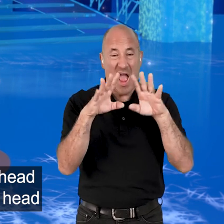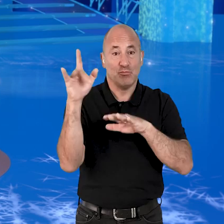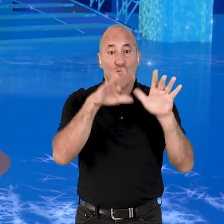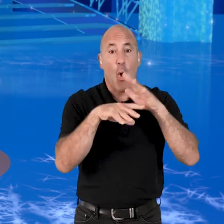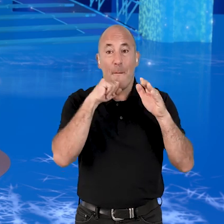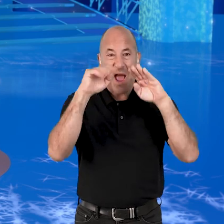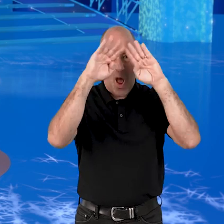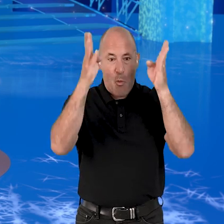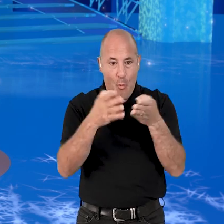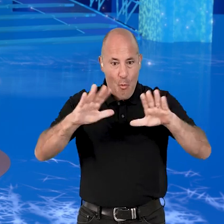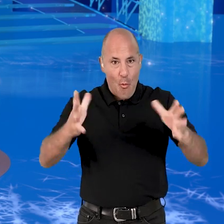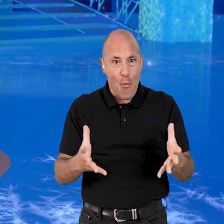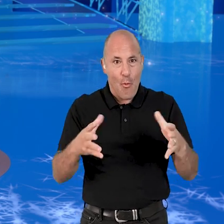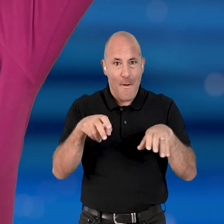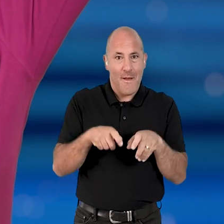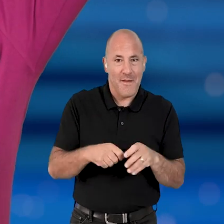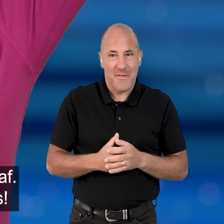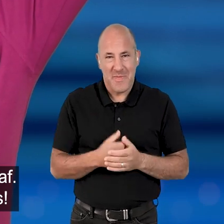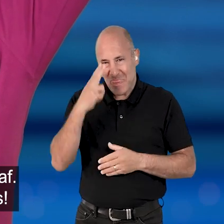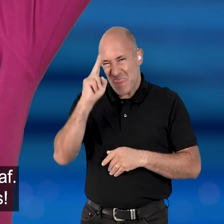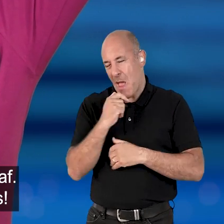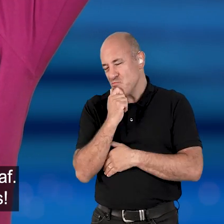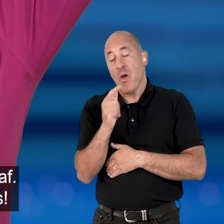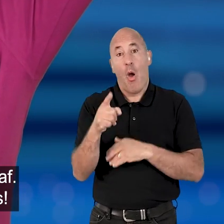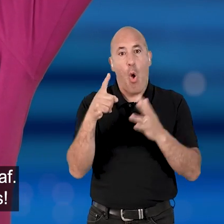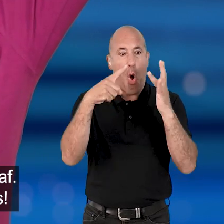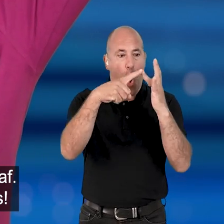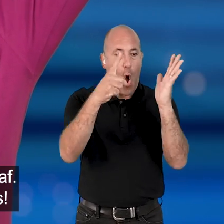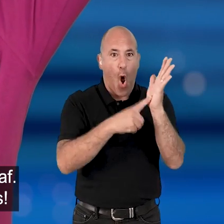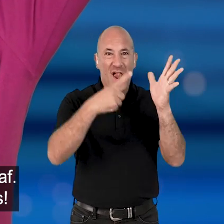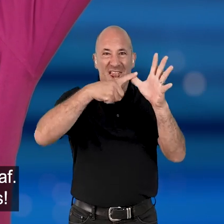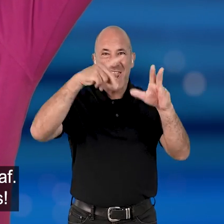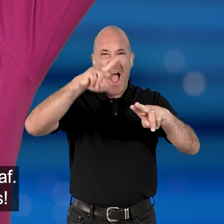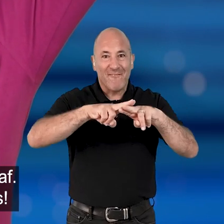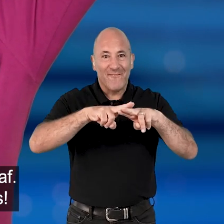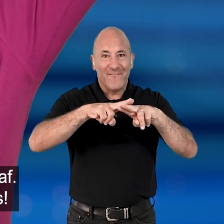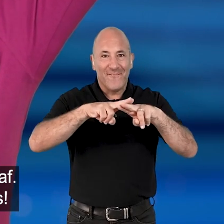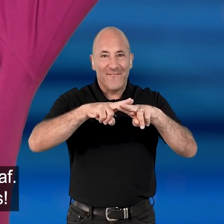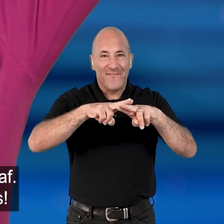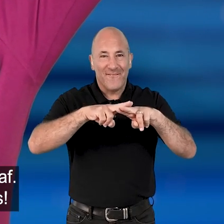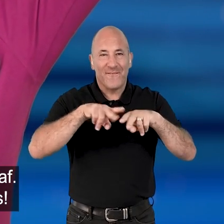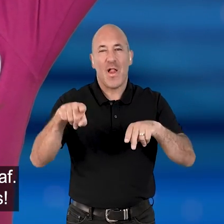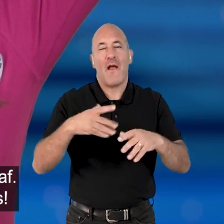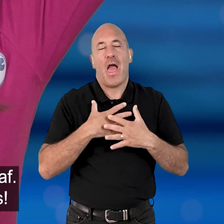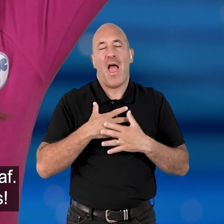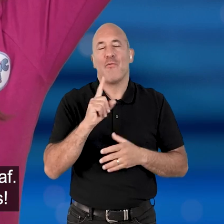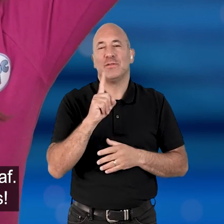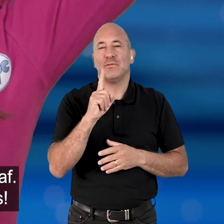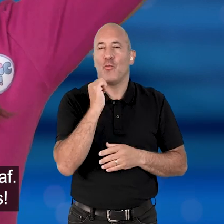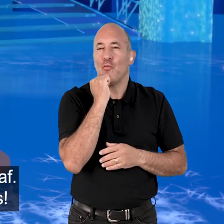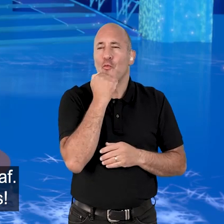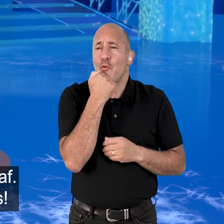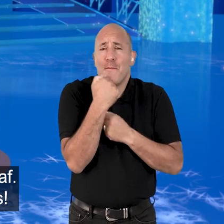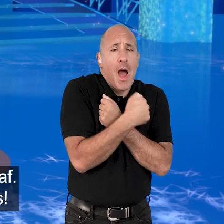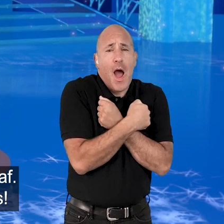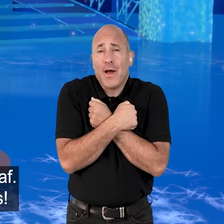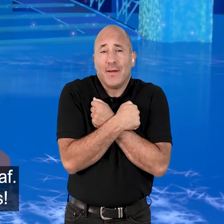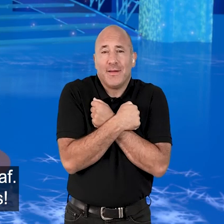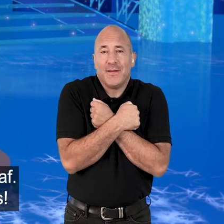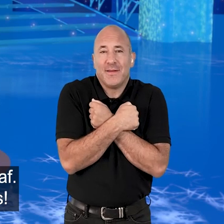head, making a snowman. They decide to call him Olaf. And Olaf likes